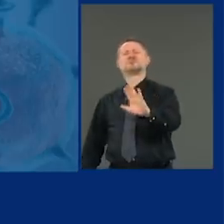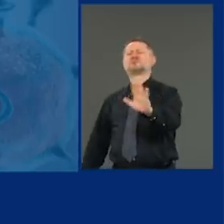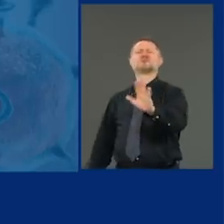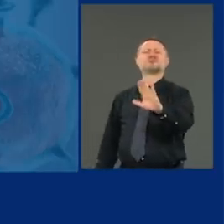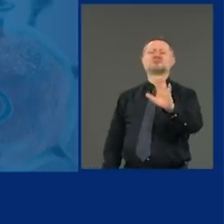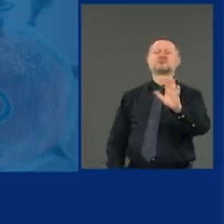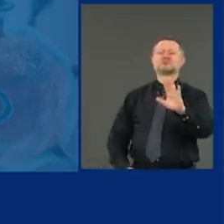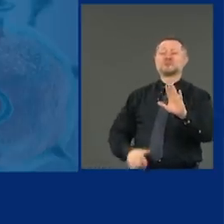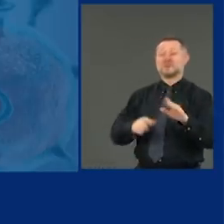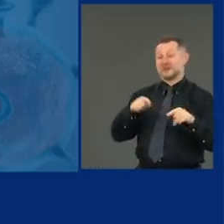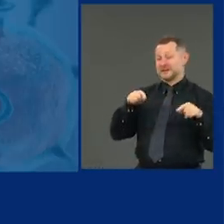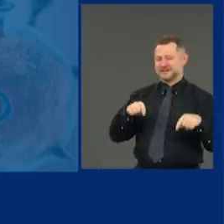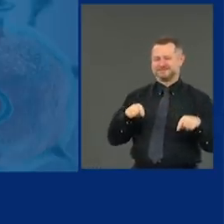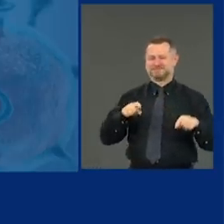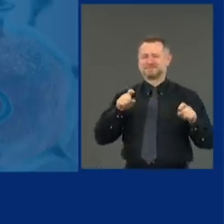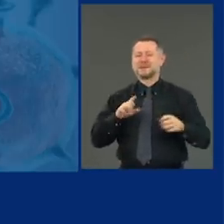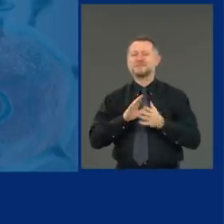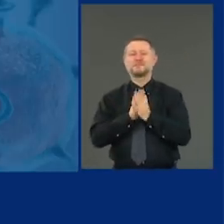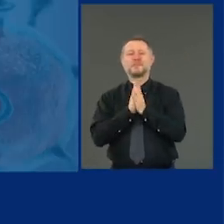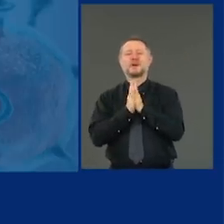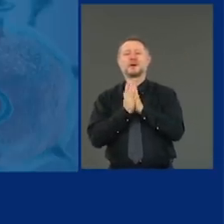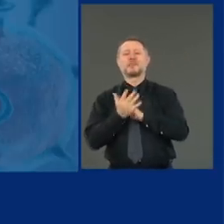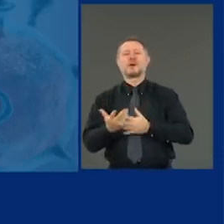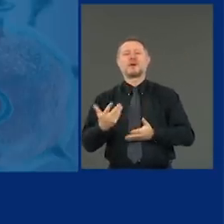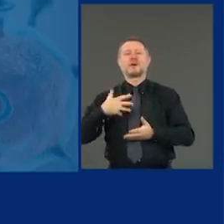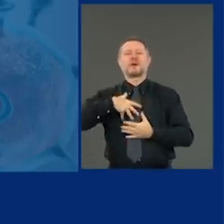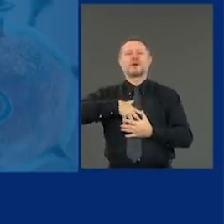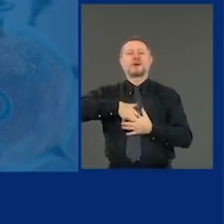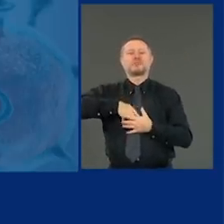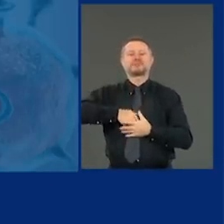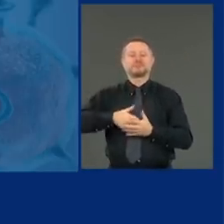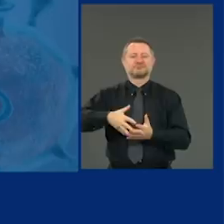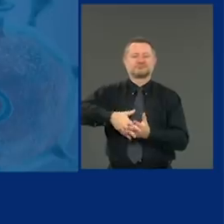part of every New Yorker's